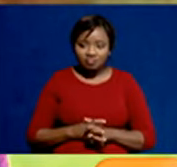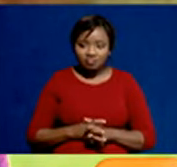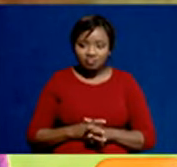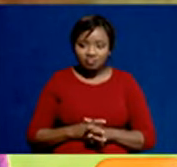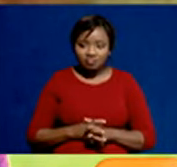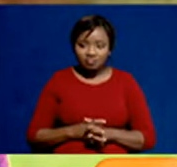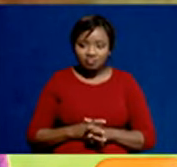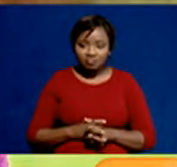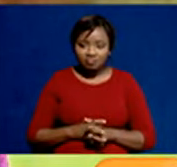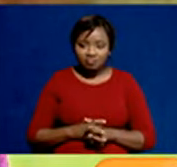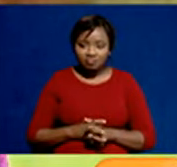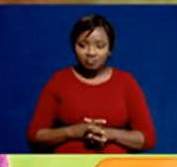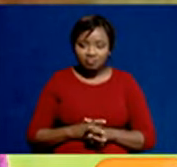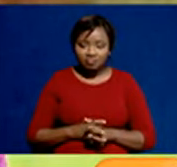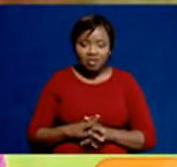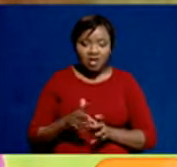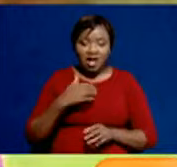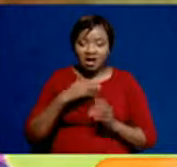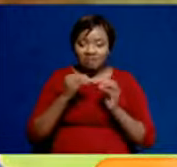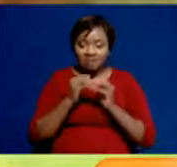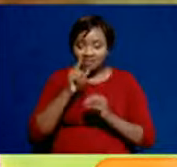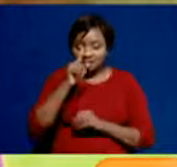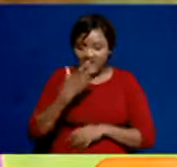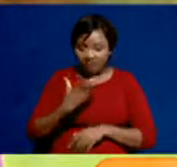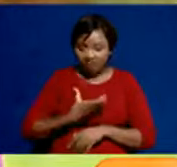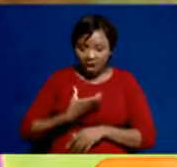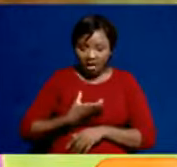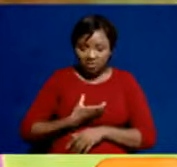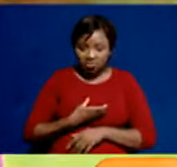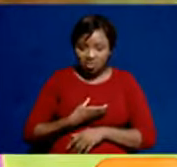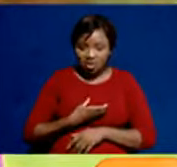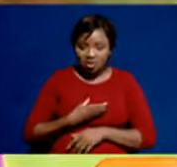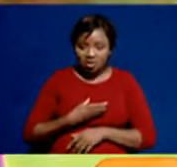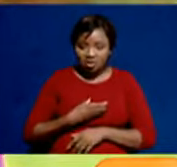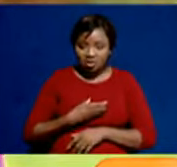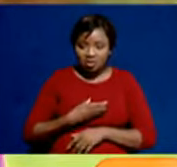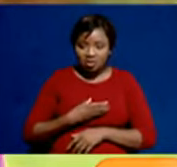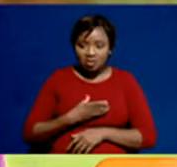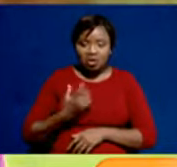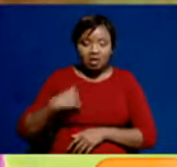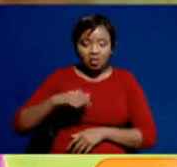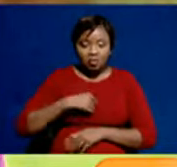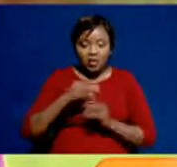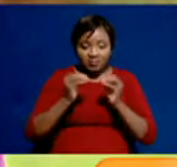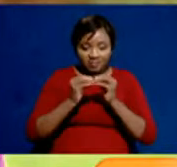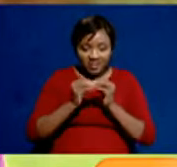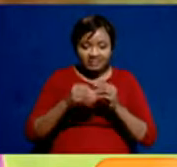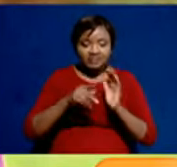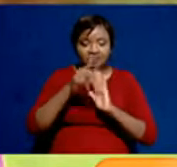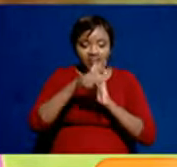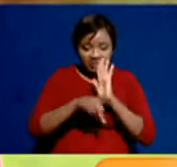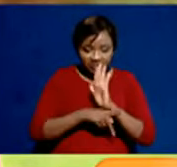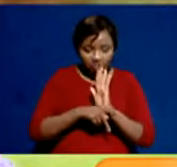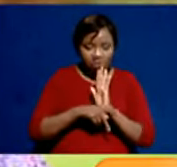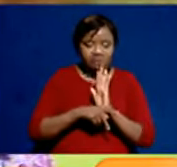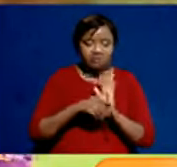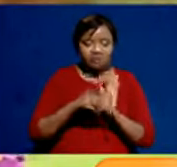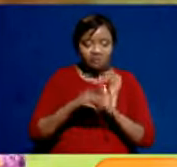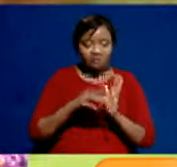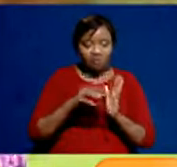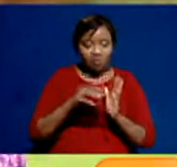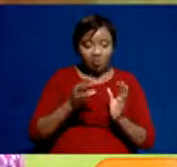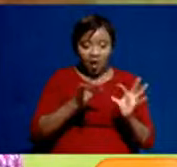And I don't know whether he was there, but there was one meeting. We rarely meet. We've been meeting as Azimio principals because of